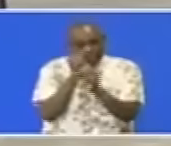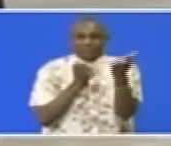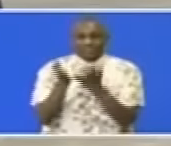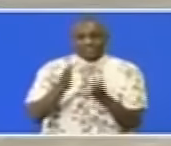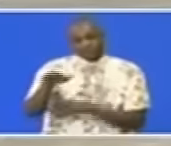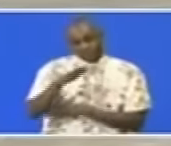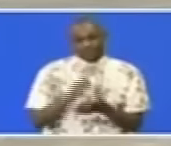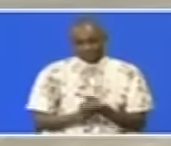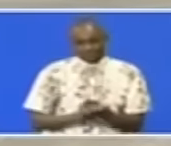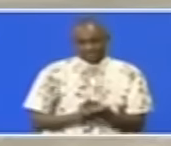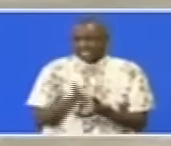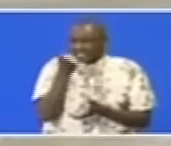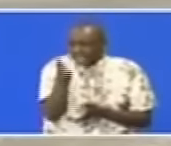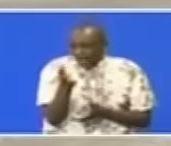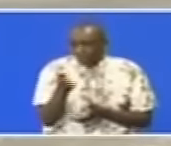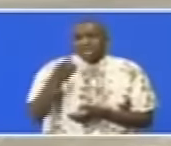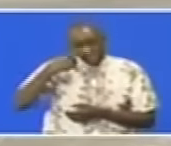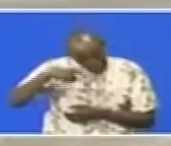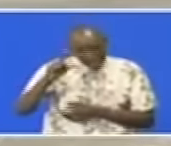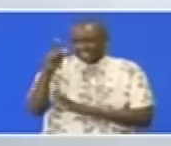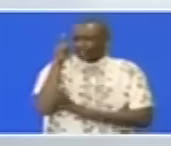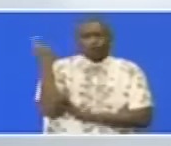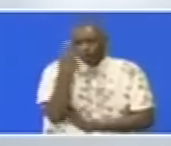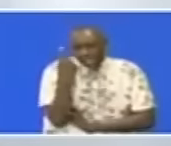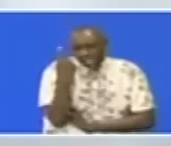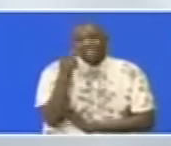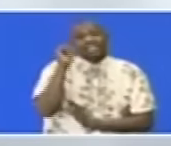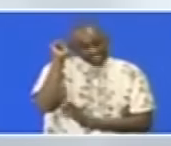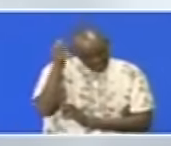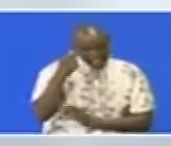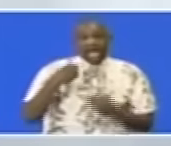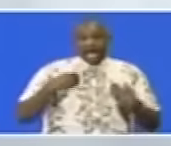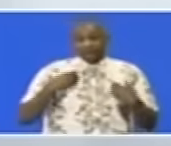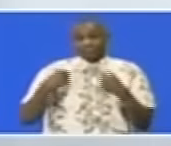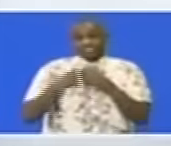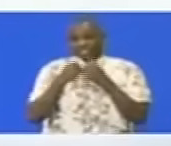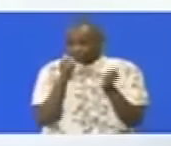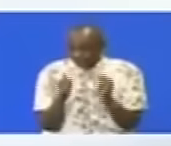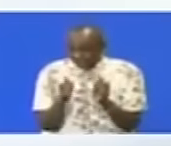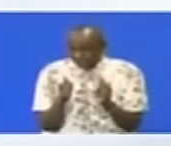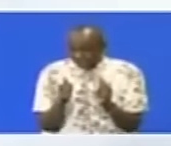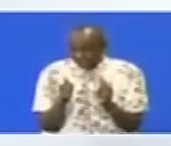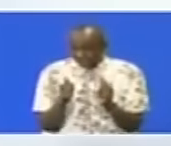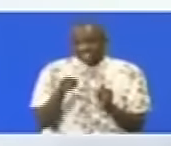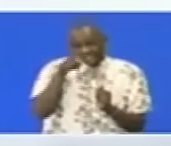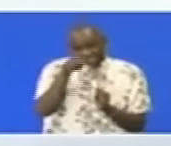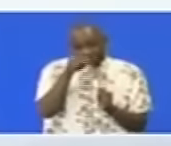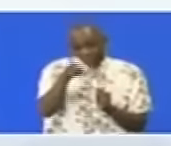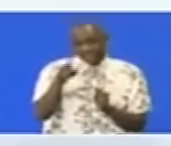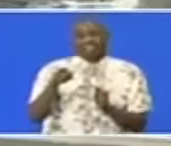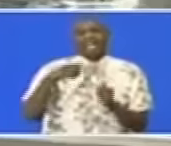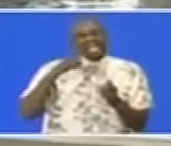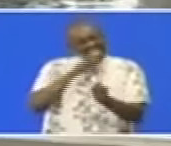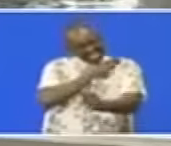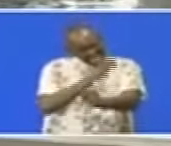business. Apart from just having the right legal framework, Kenya is still faced with one key challenge, that of high energy